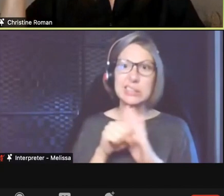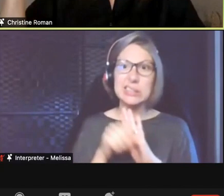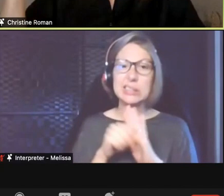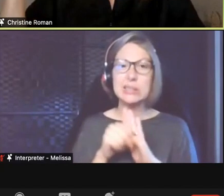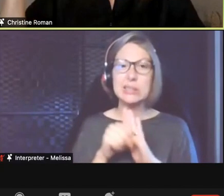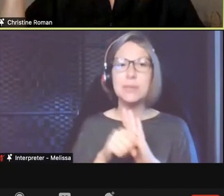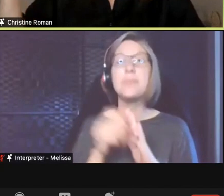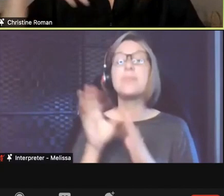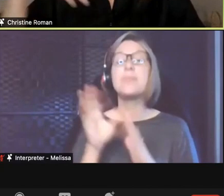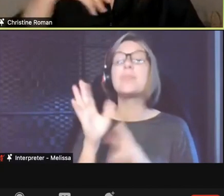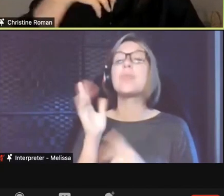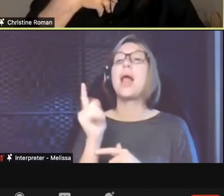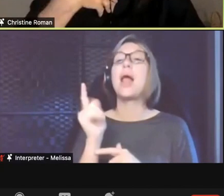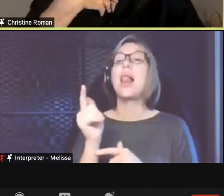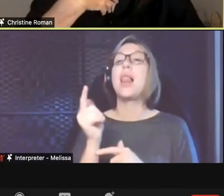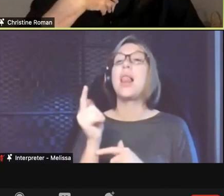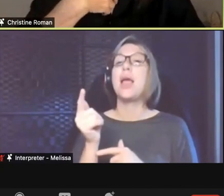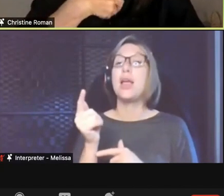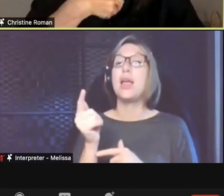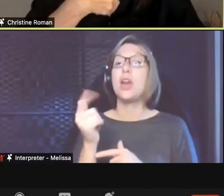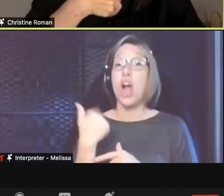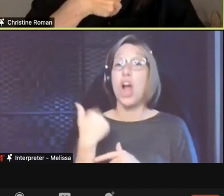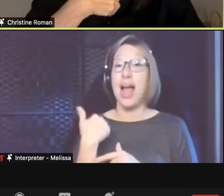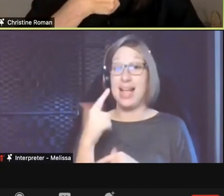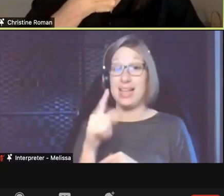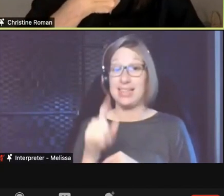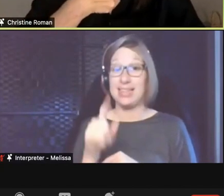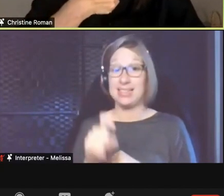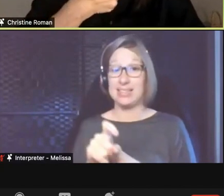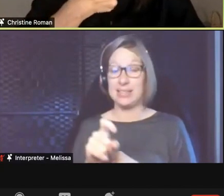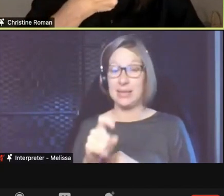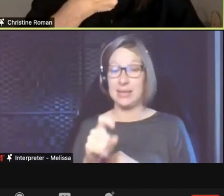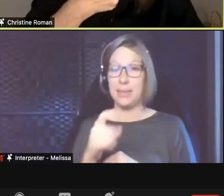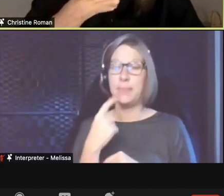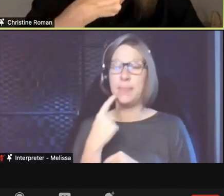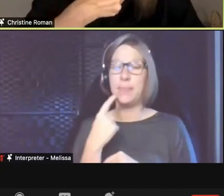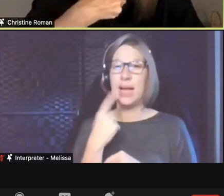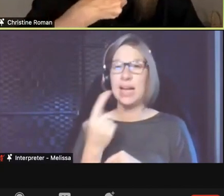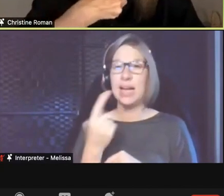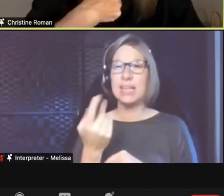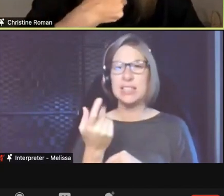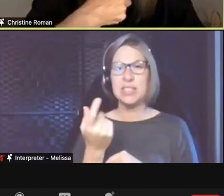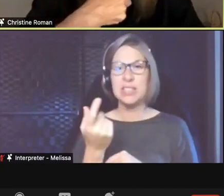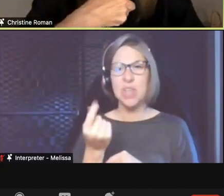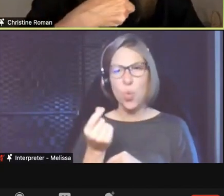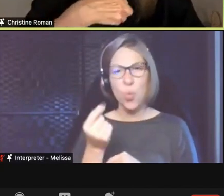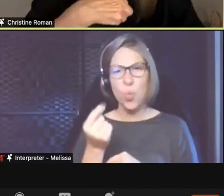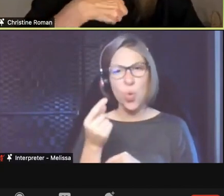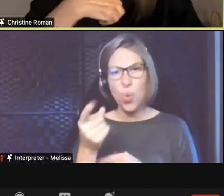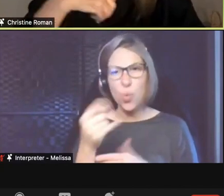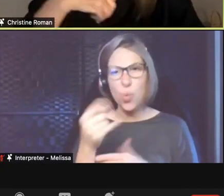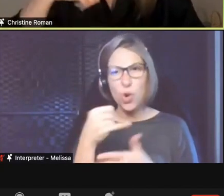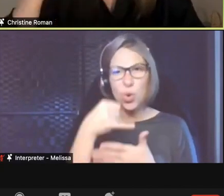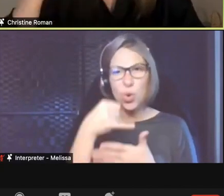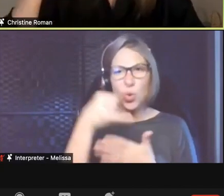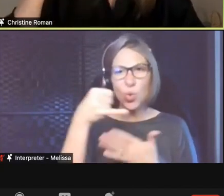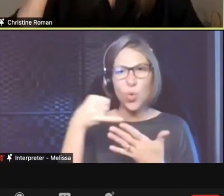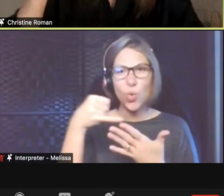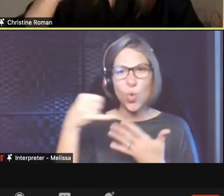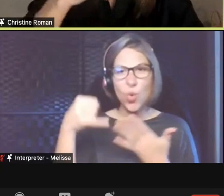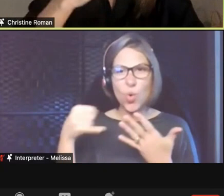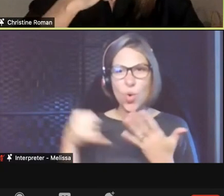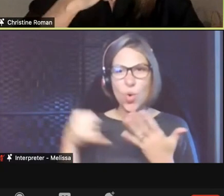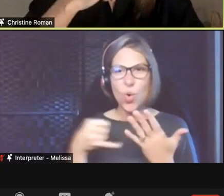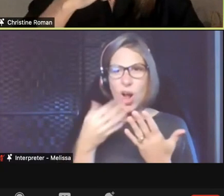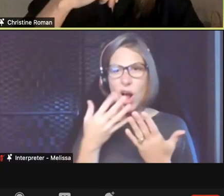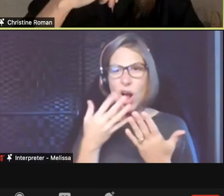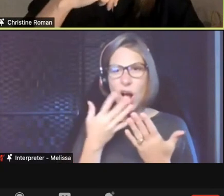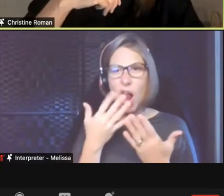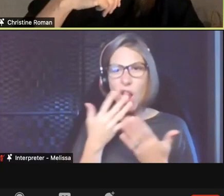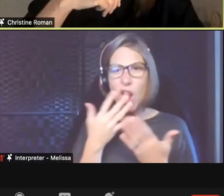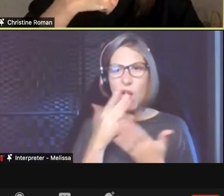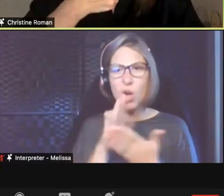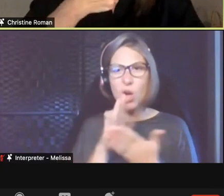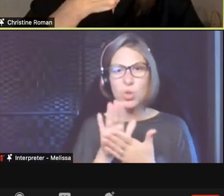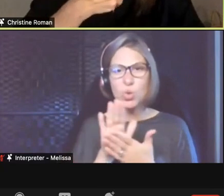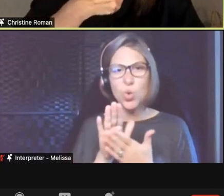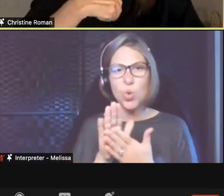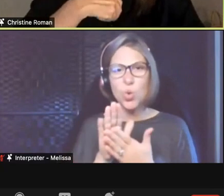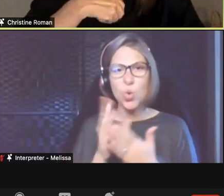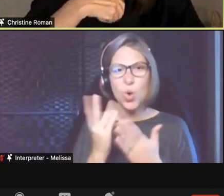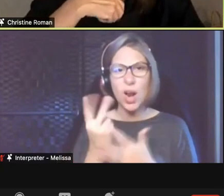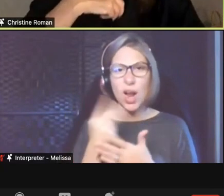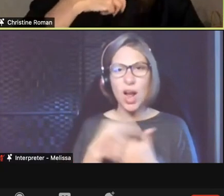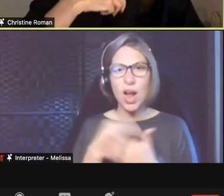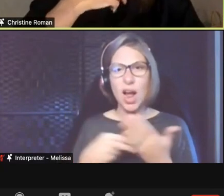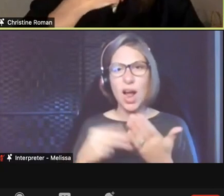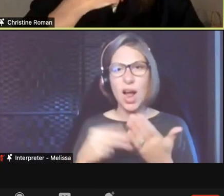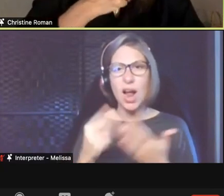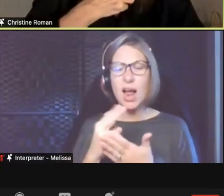Later, I asked him, I said, what was that you were tracing and coloring in school and cut out?